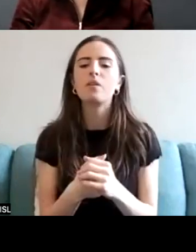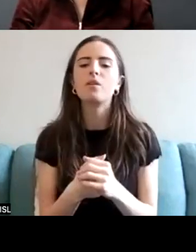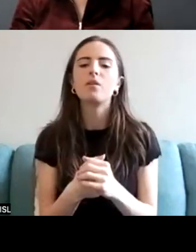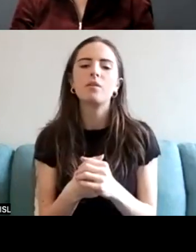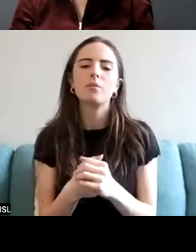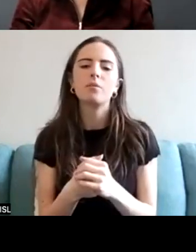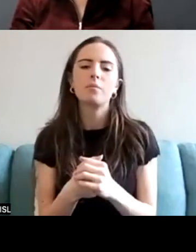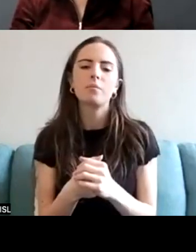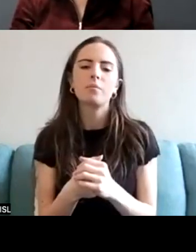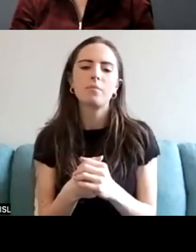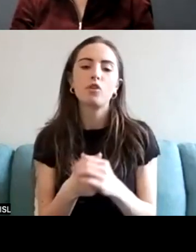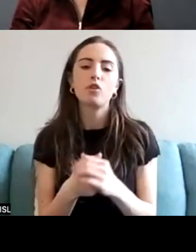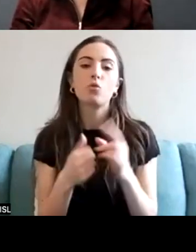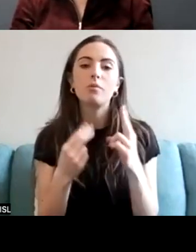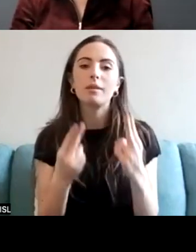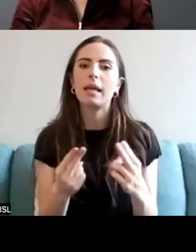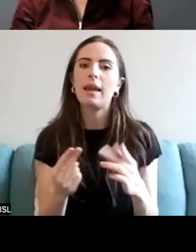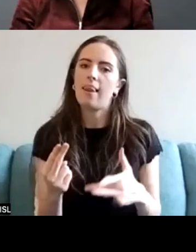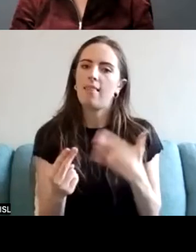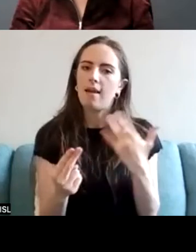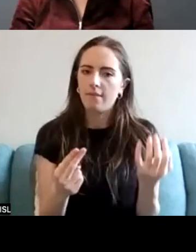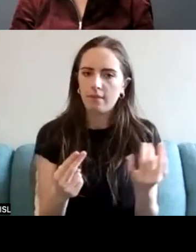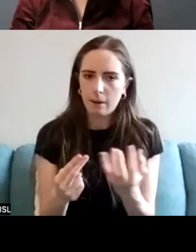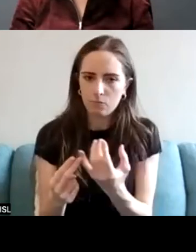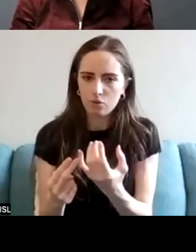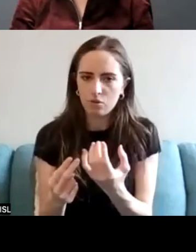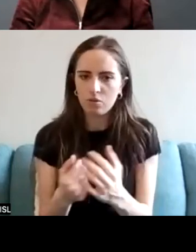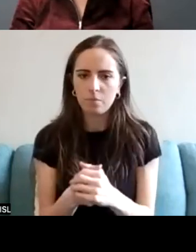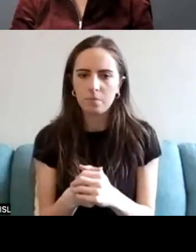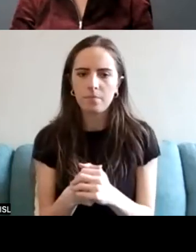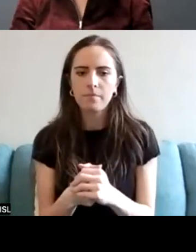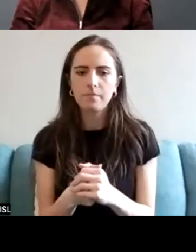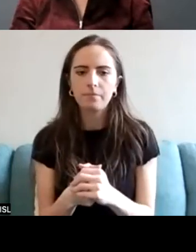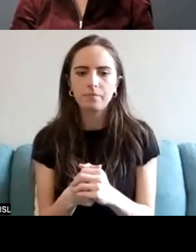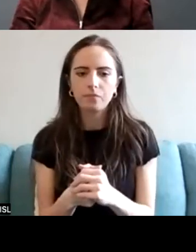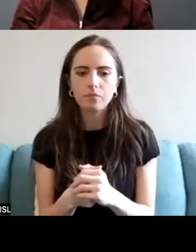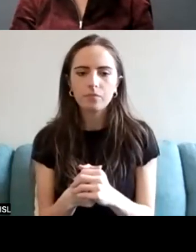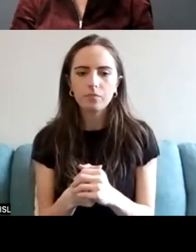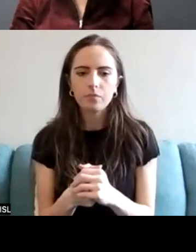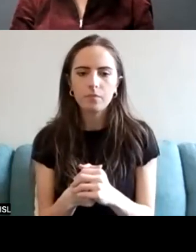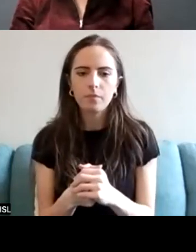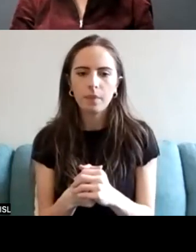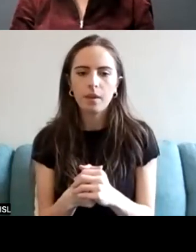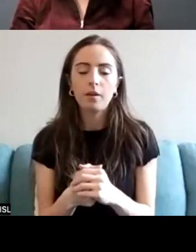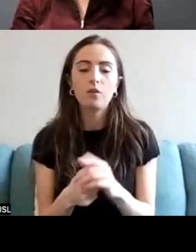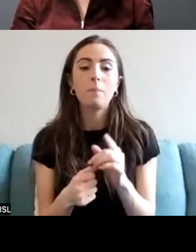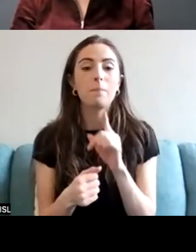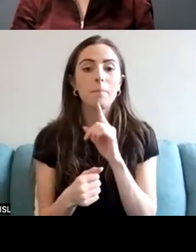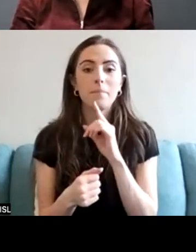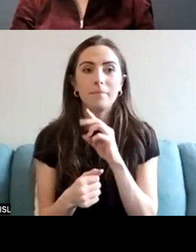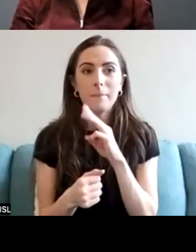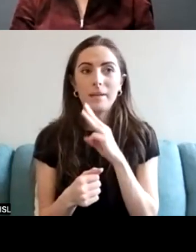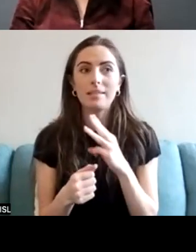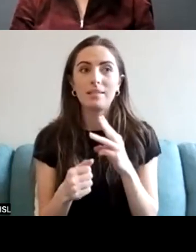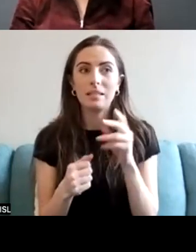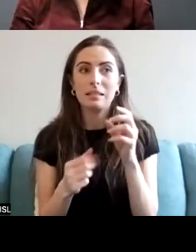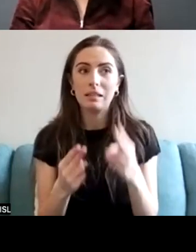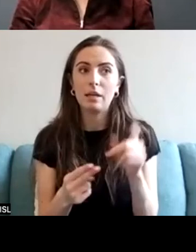be, having like a stenographer at an event, that's such a specialized skill and it is expensive.